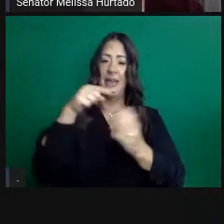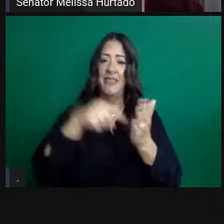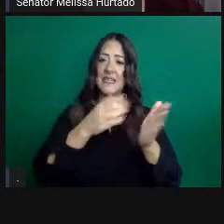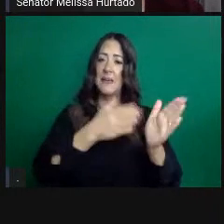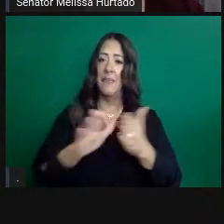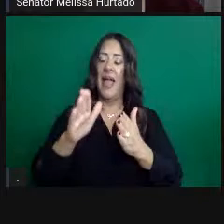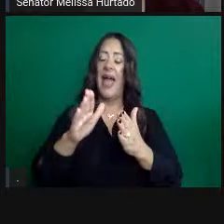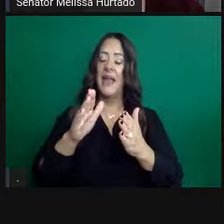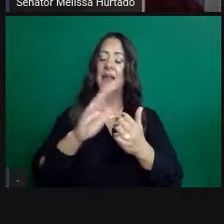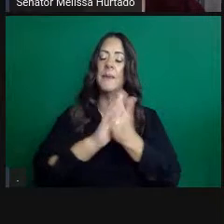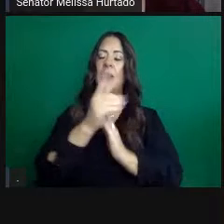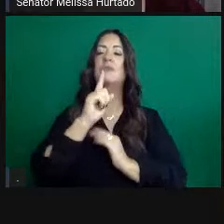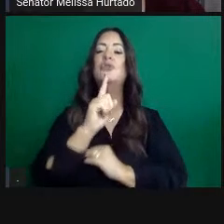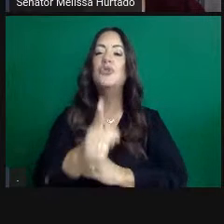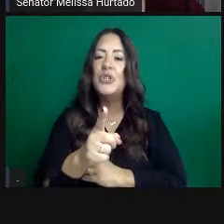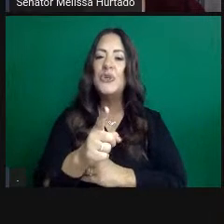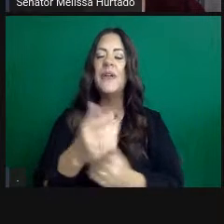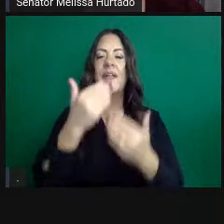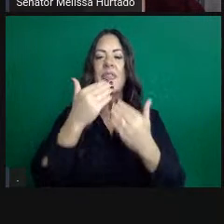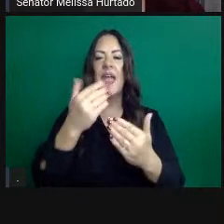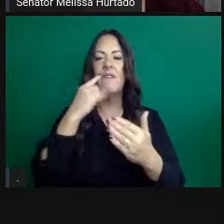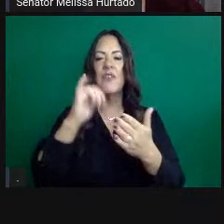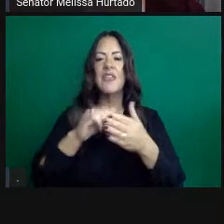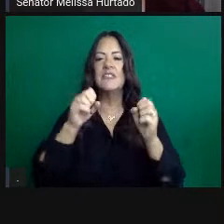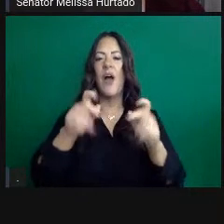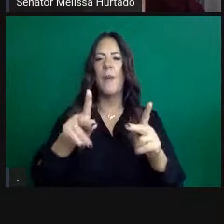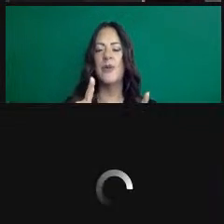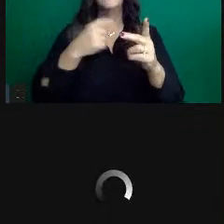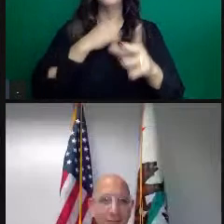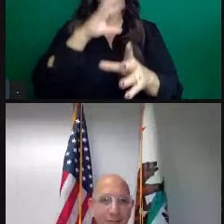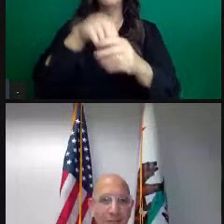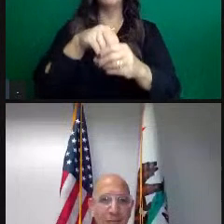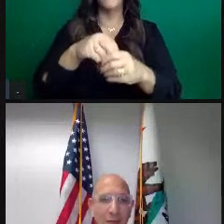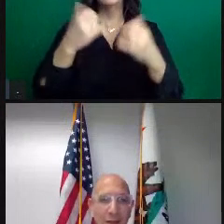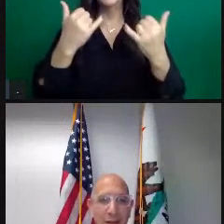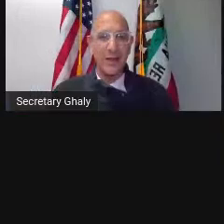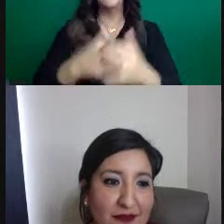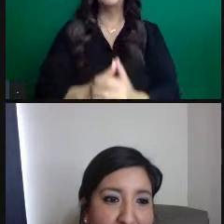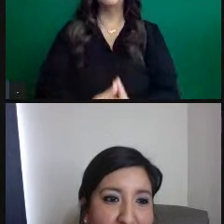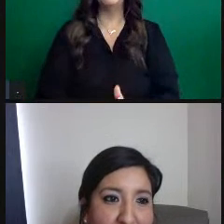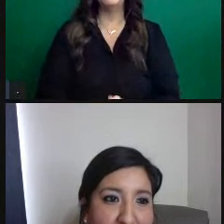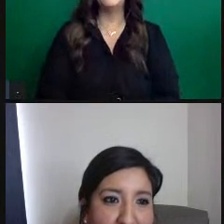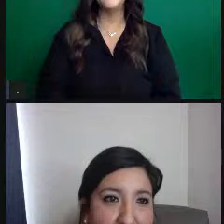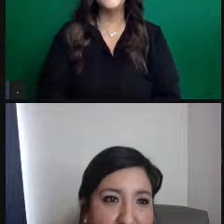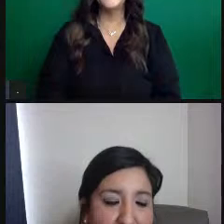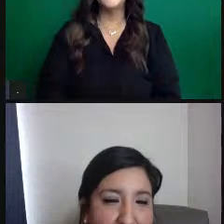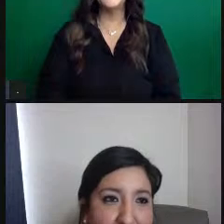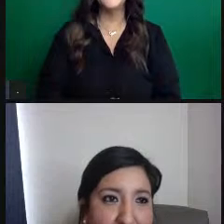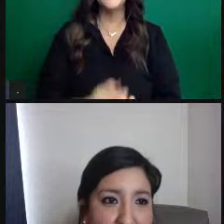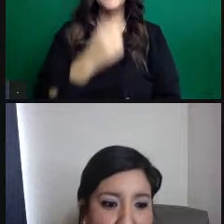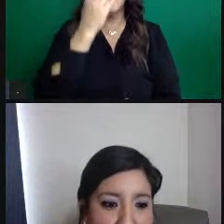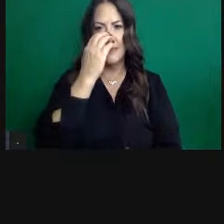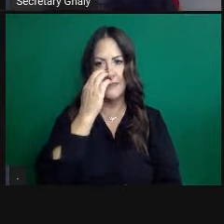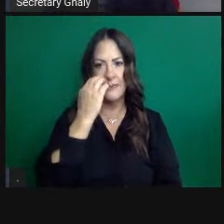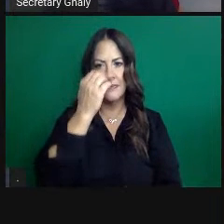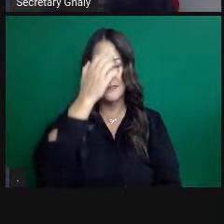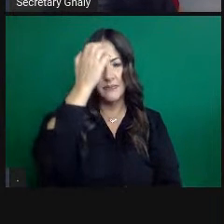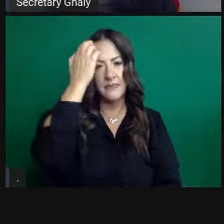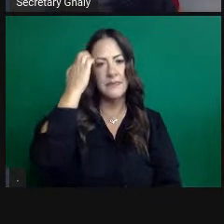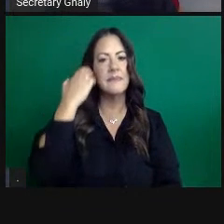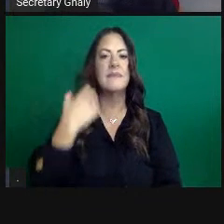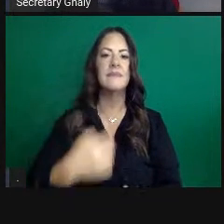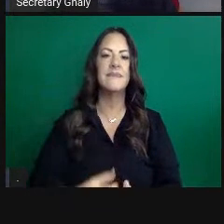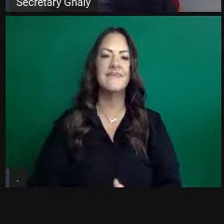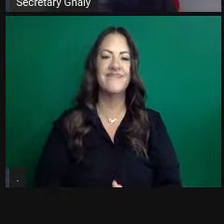Thank you for the opportunity to be on this Zoom call today. Thank you, Senator. I wanted